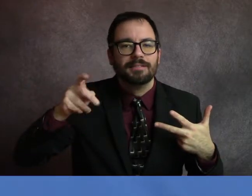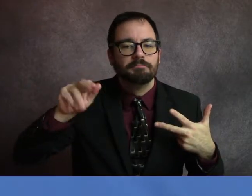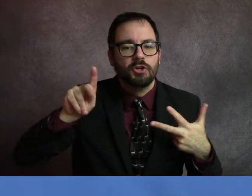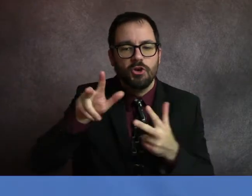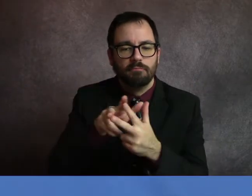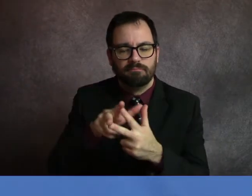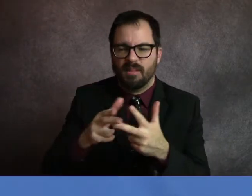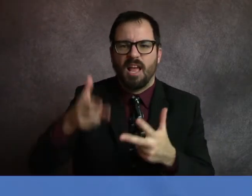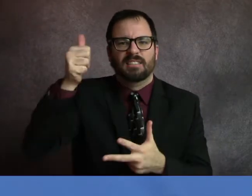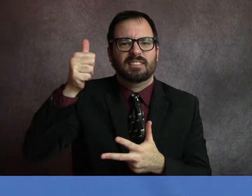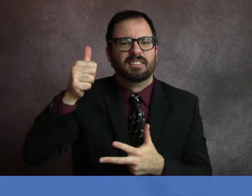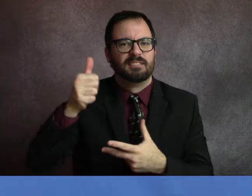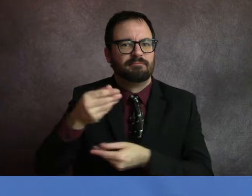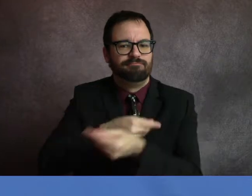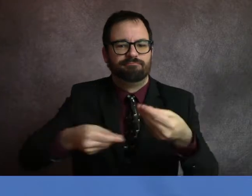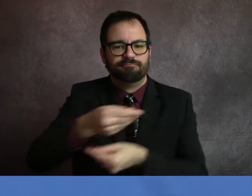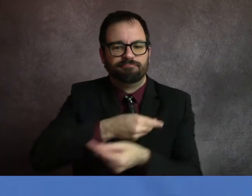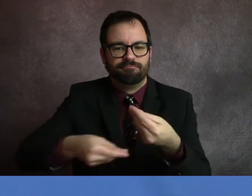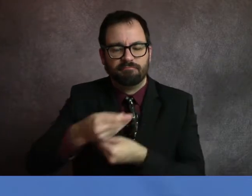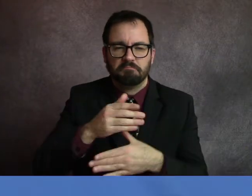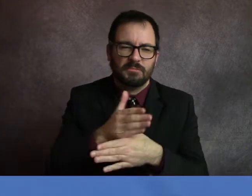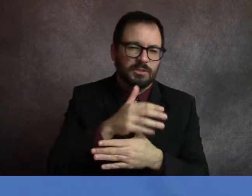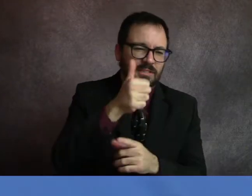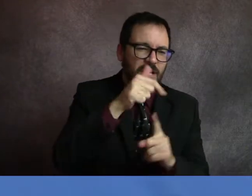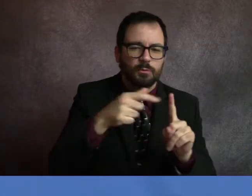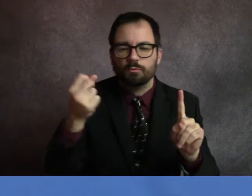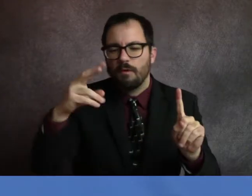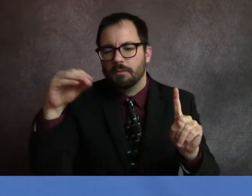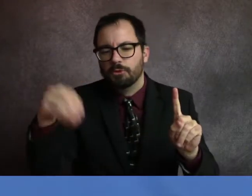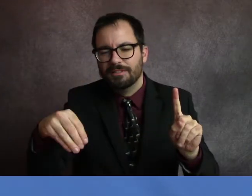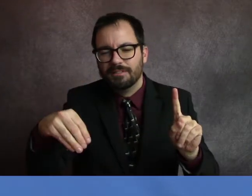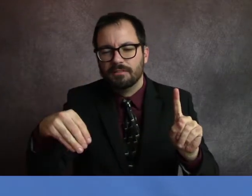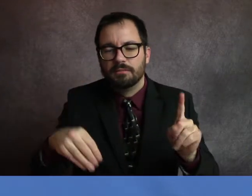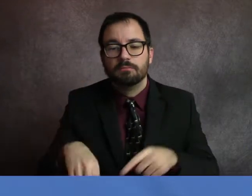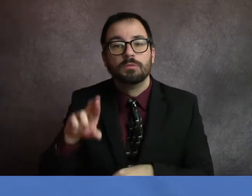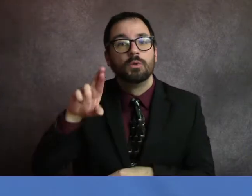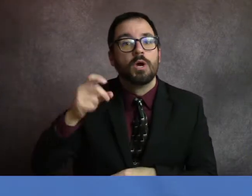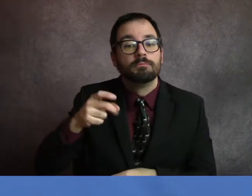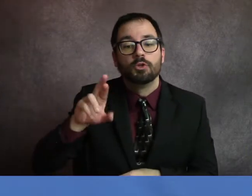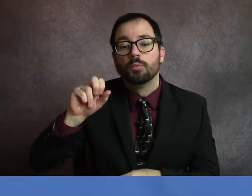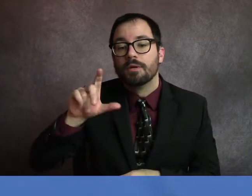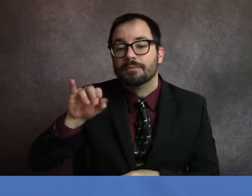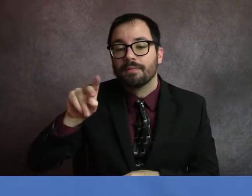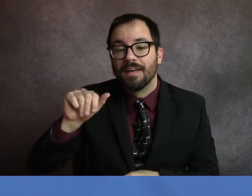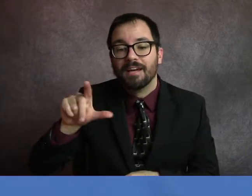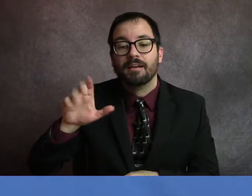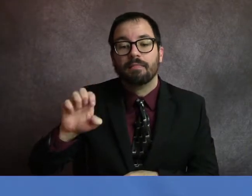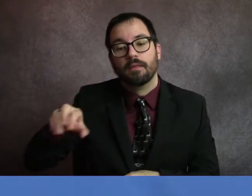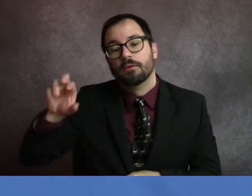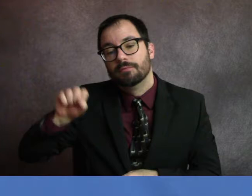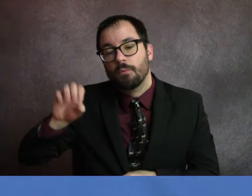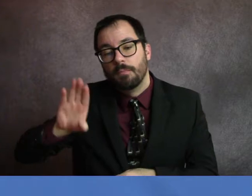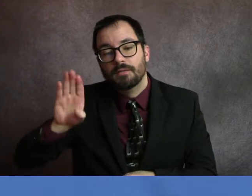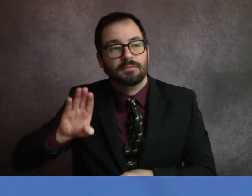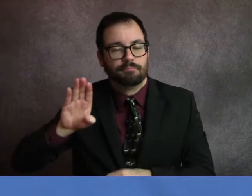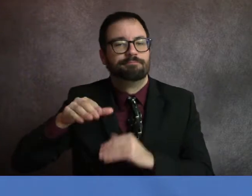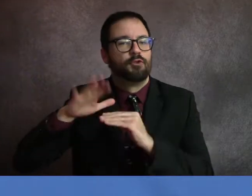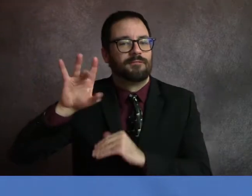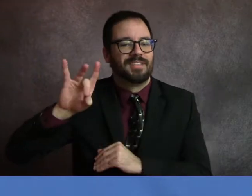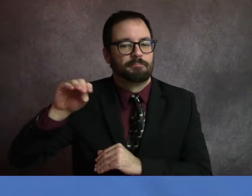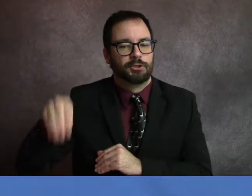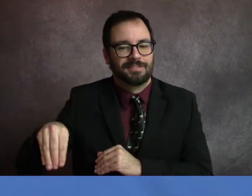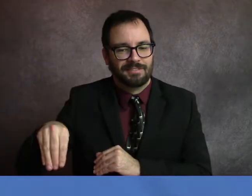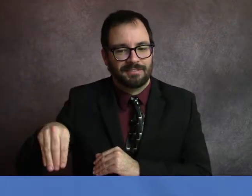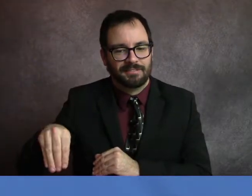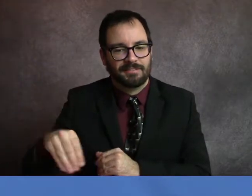12%. Roxbury, Rosendale, and South Boston are all over 8%. And we also saw an increased positivity rate in every single neighborhood in